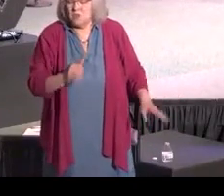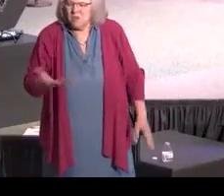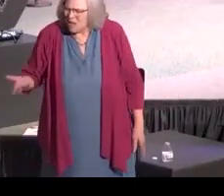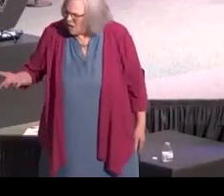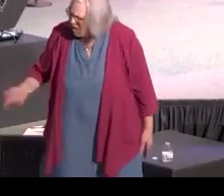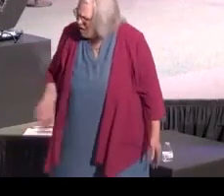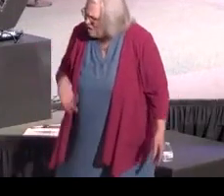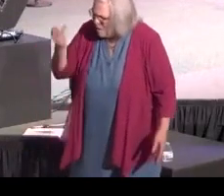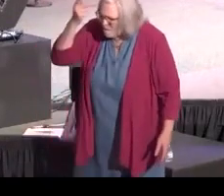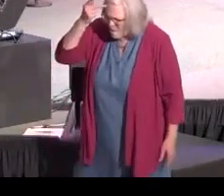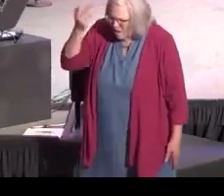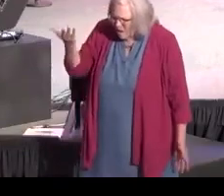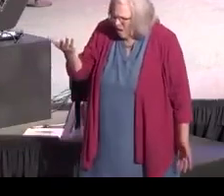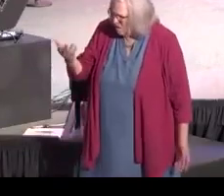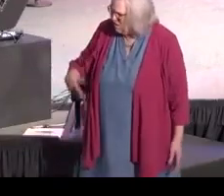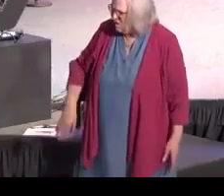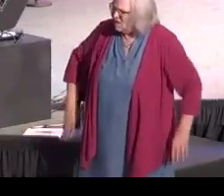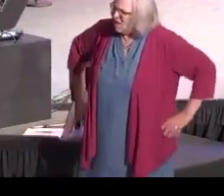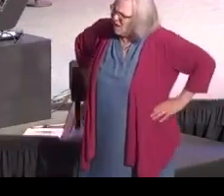finds out